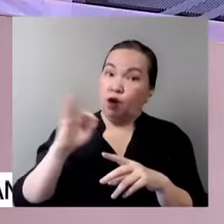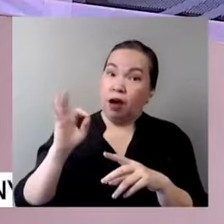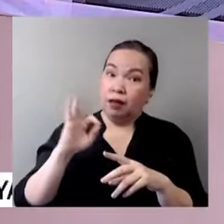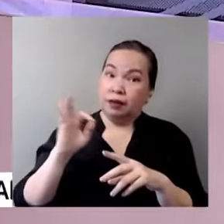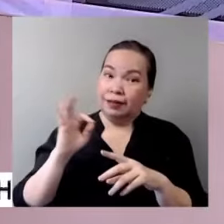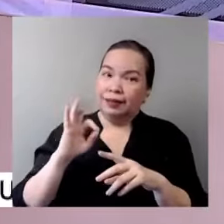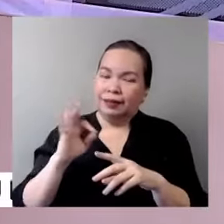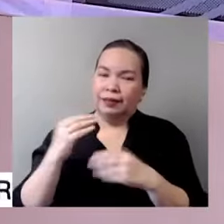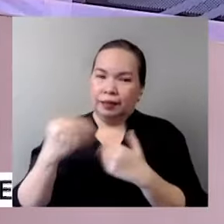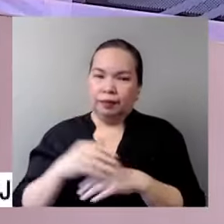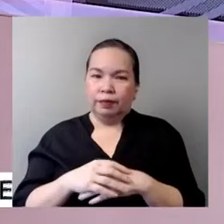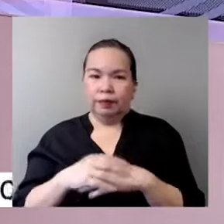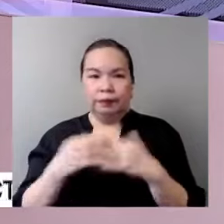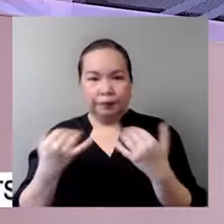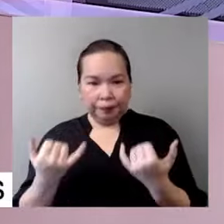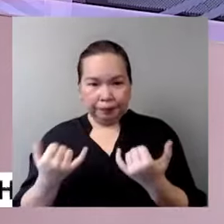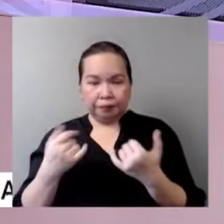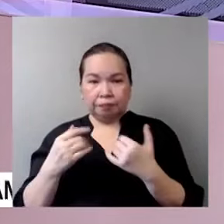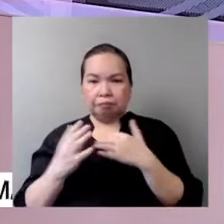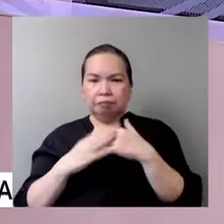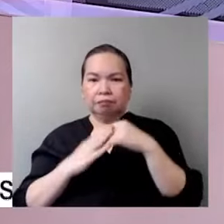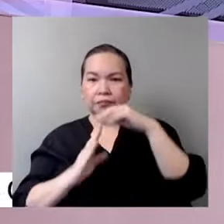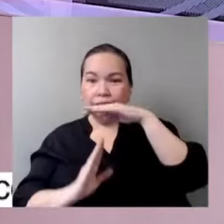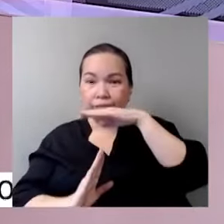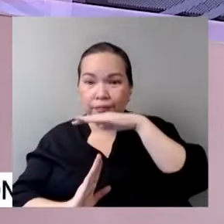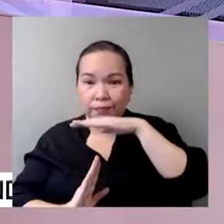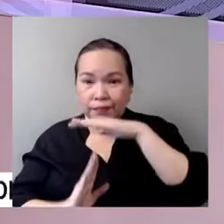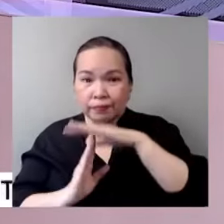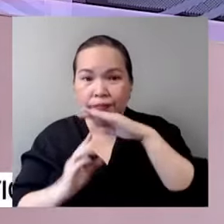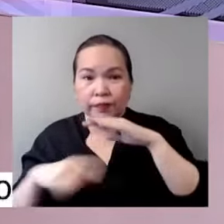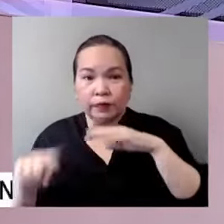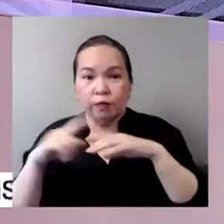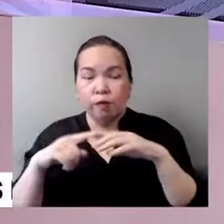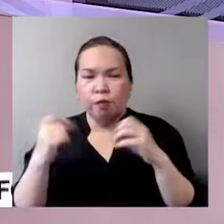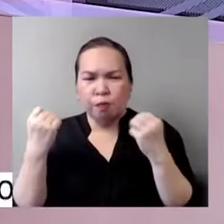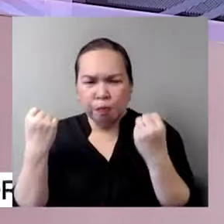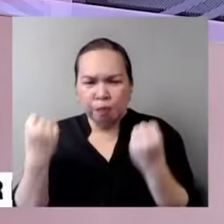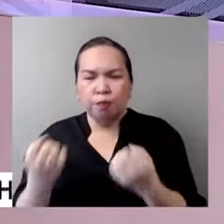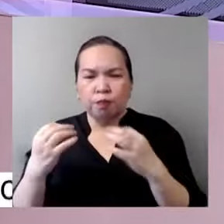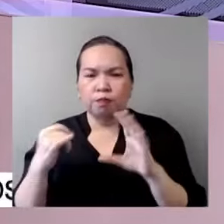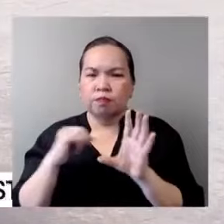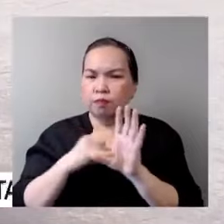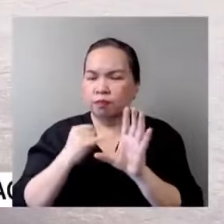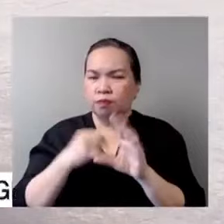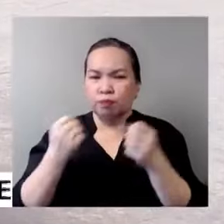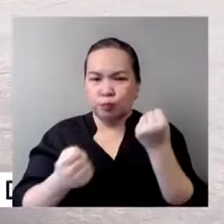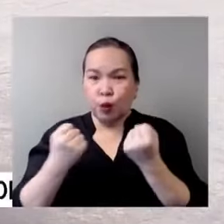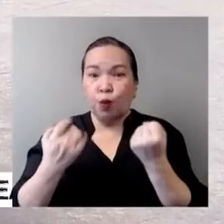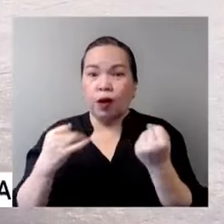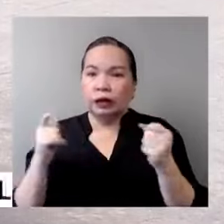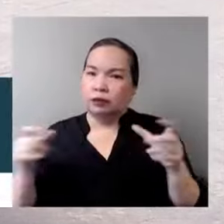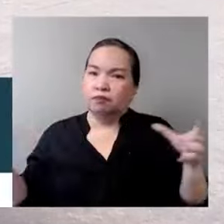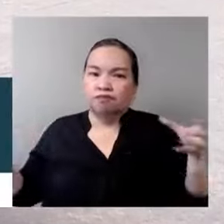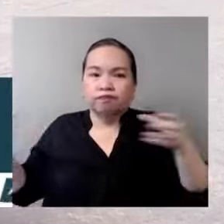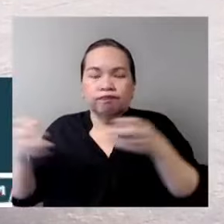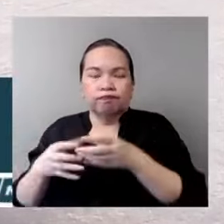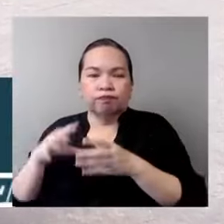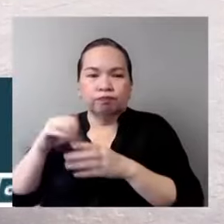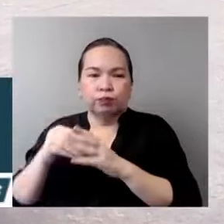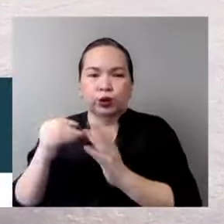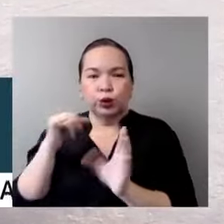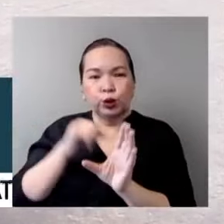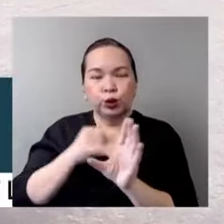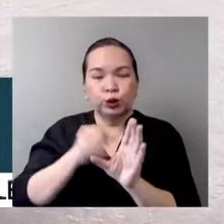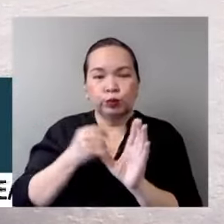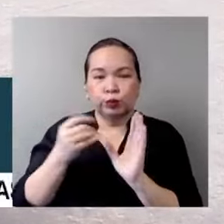for thousands of jeepney drivers who have yet to consolidate under the PUV modernization program. Transport officials are set to